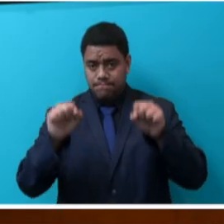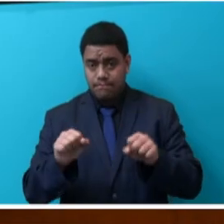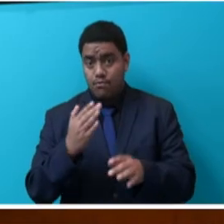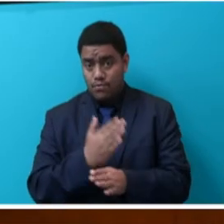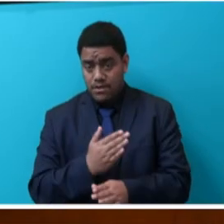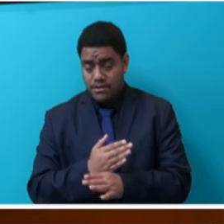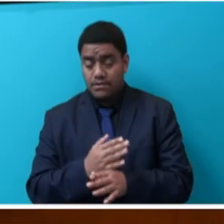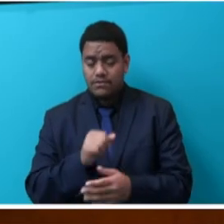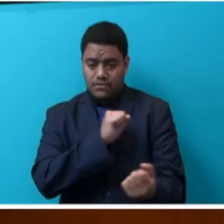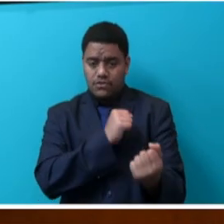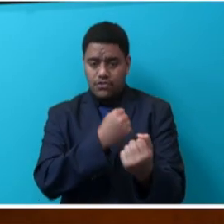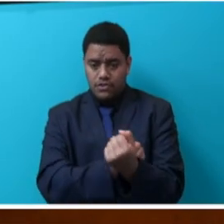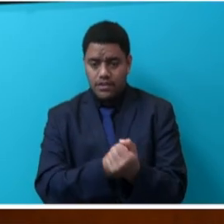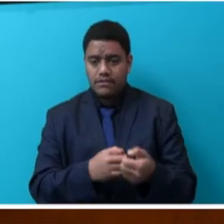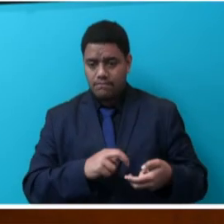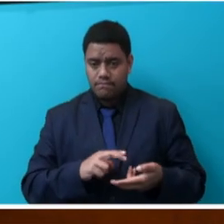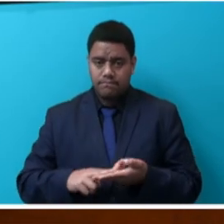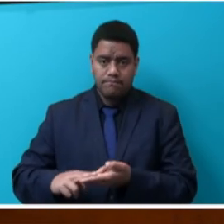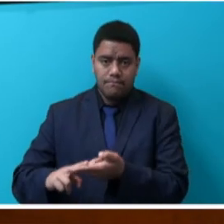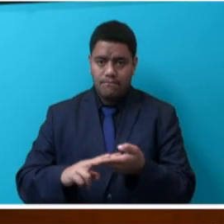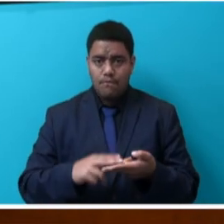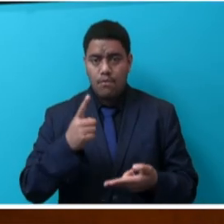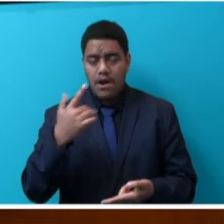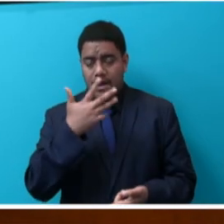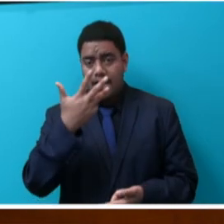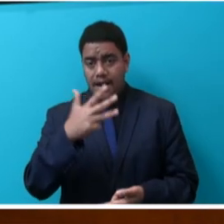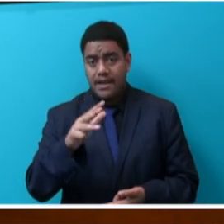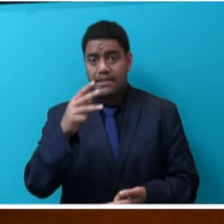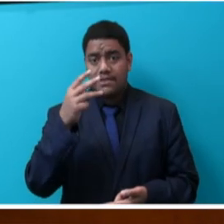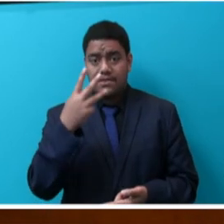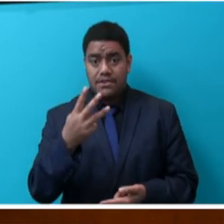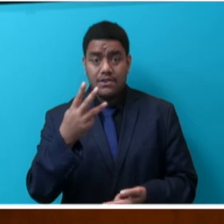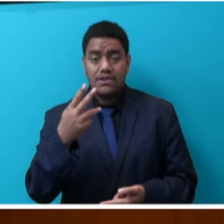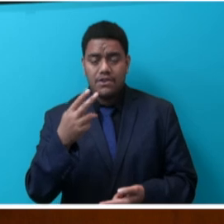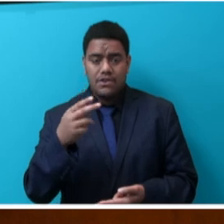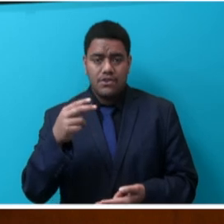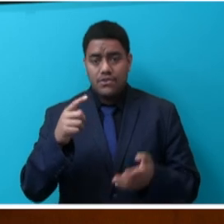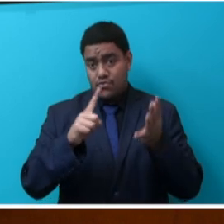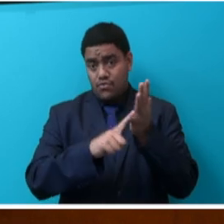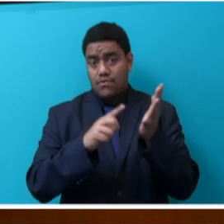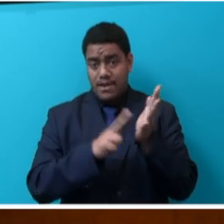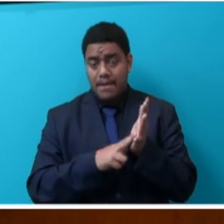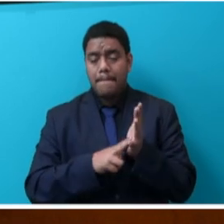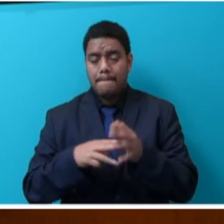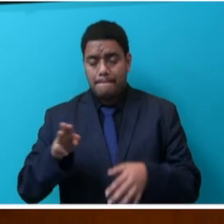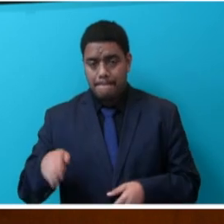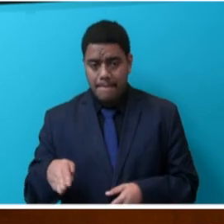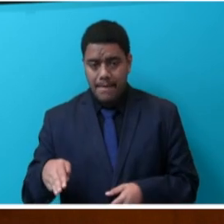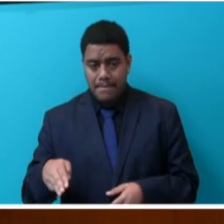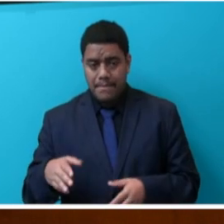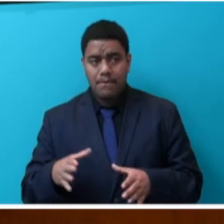to strengthen cooperation among the 193 United Nations members in addressing the growing